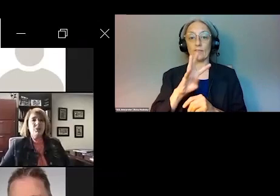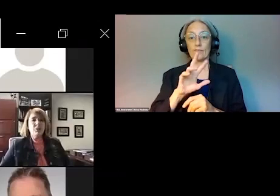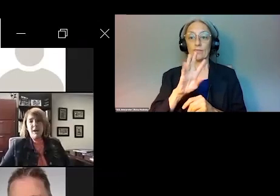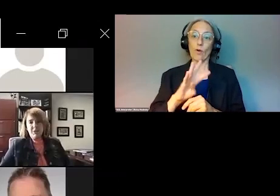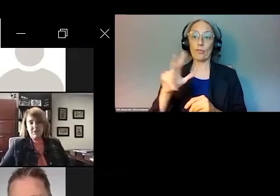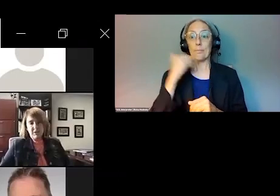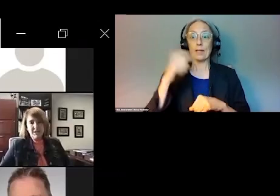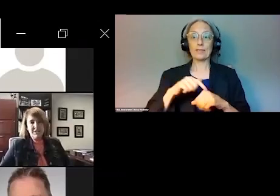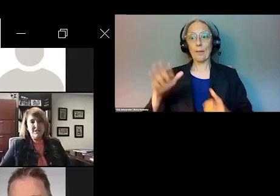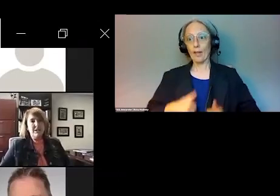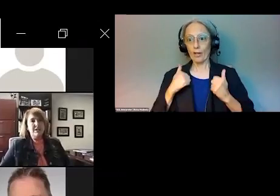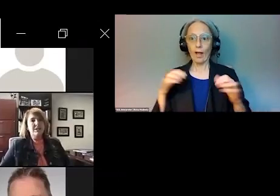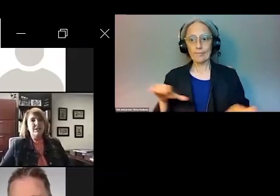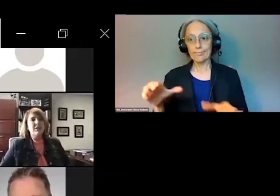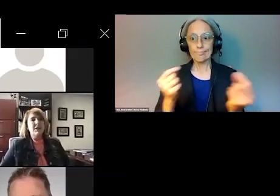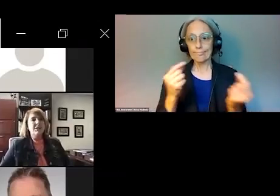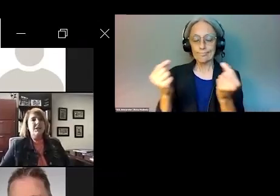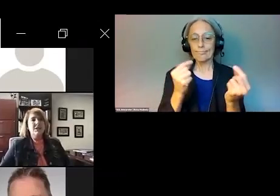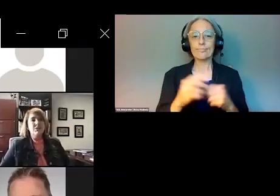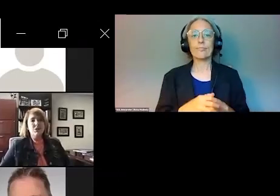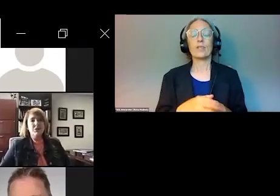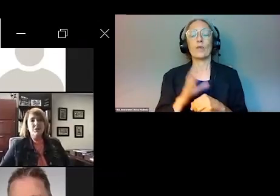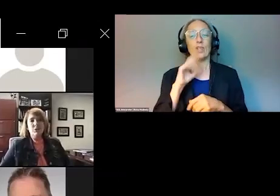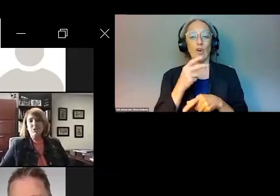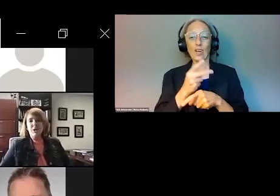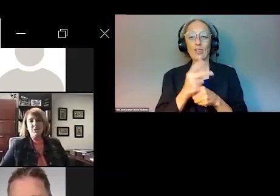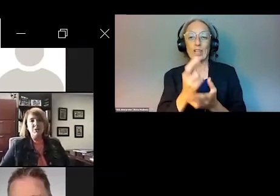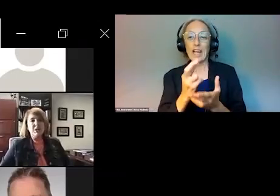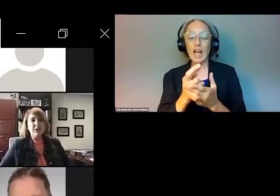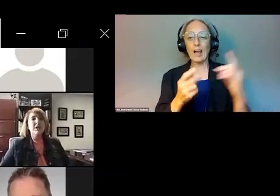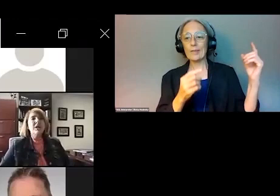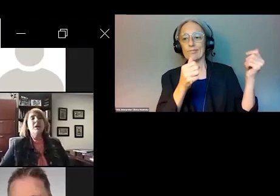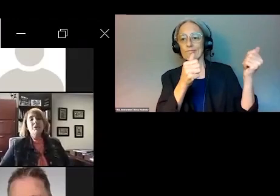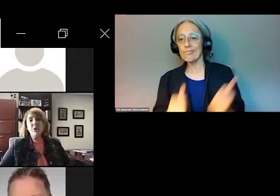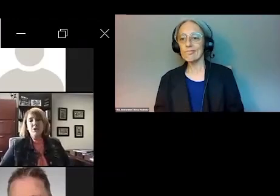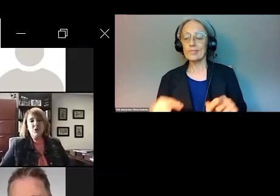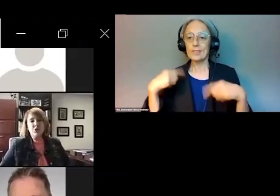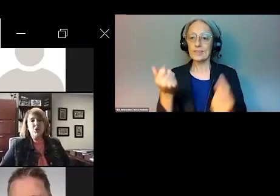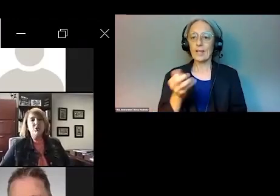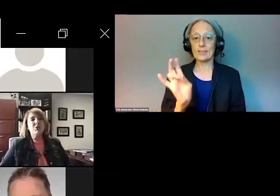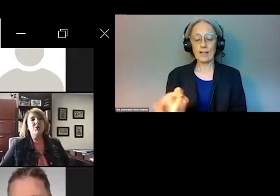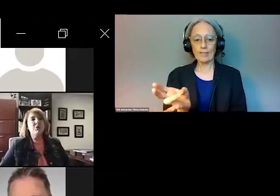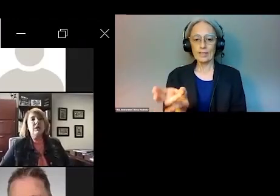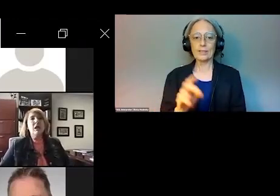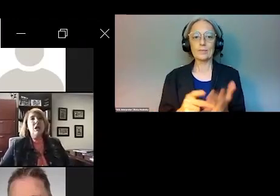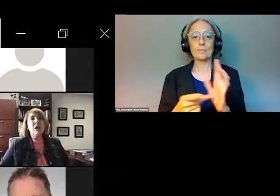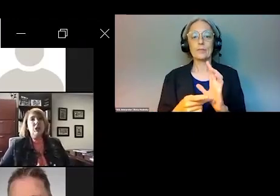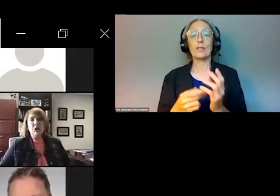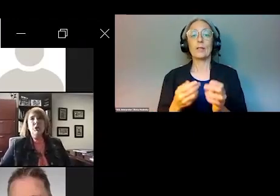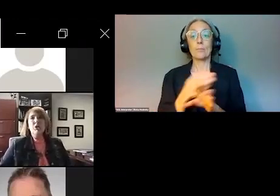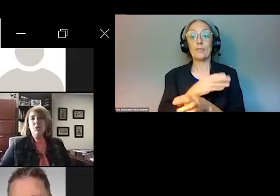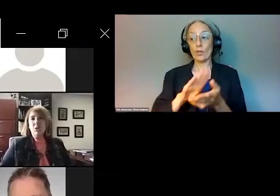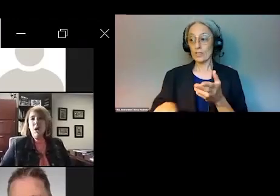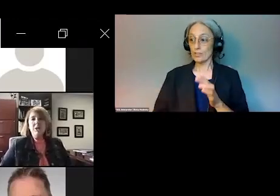know that time in acute care and rehab has declined since the 1970s, and this can result in reduced opportunities before discharged home to